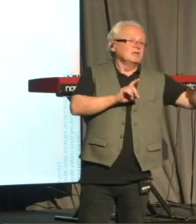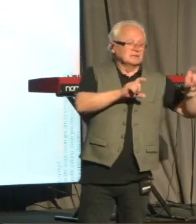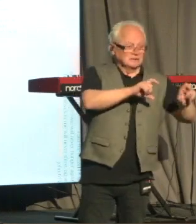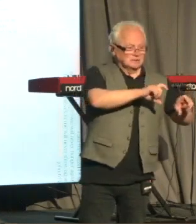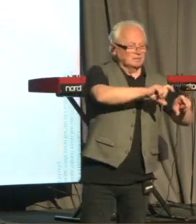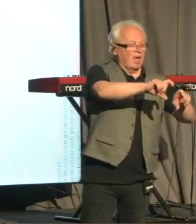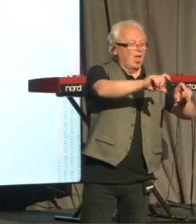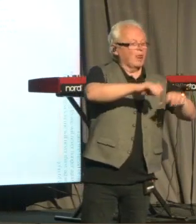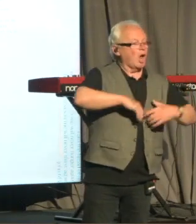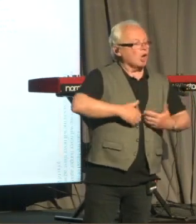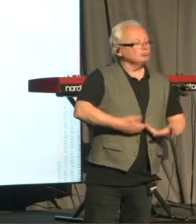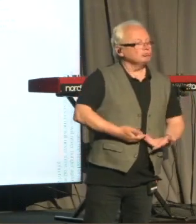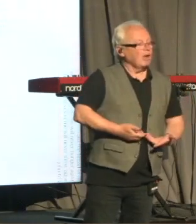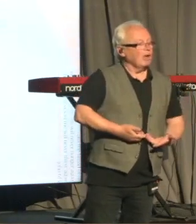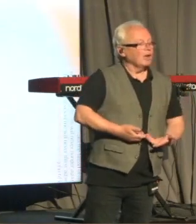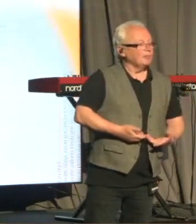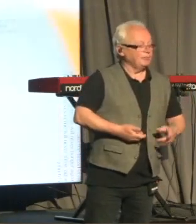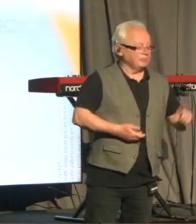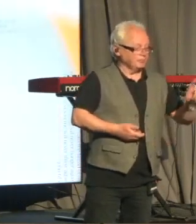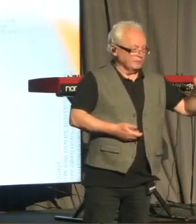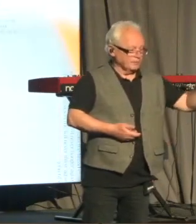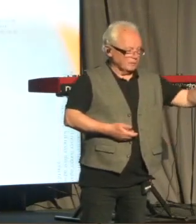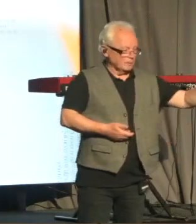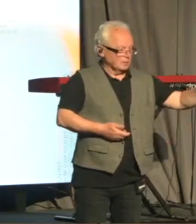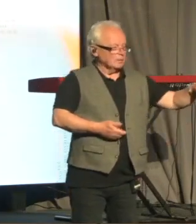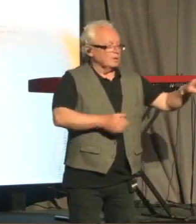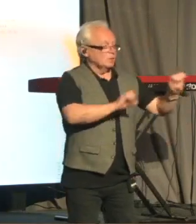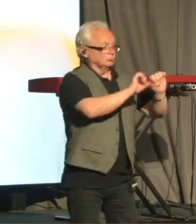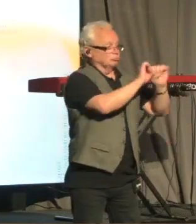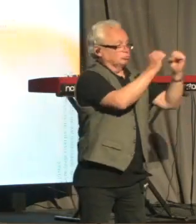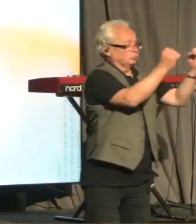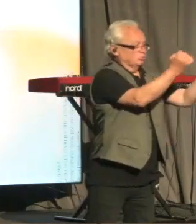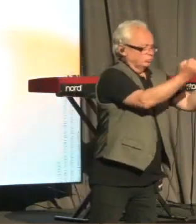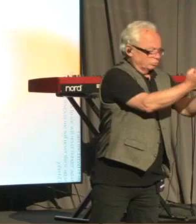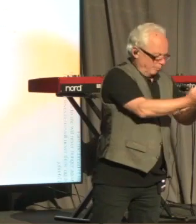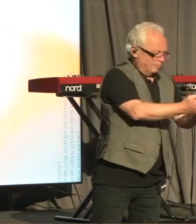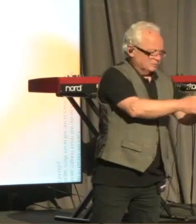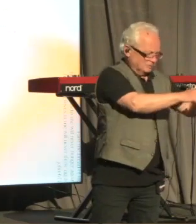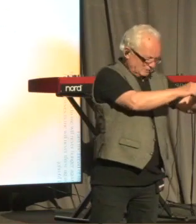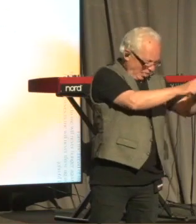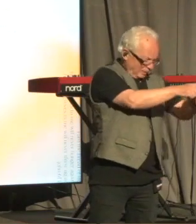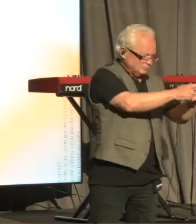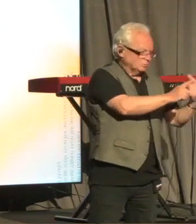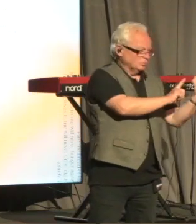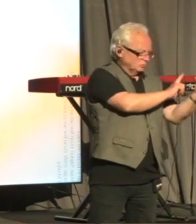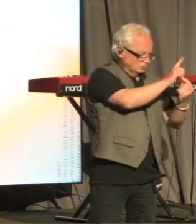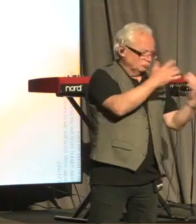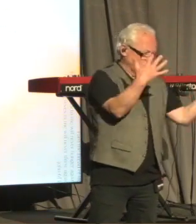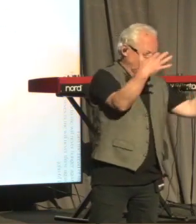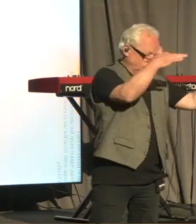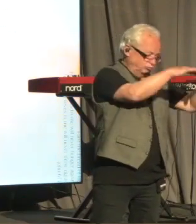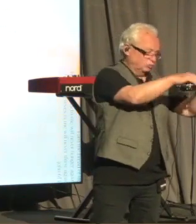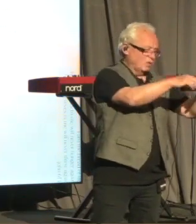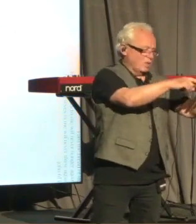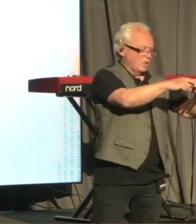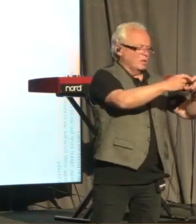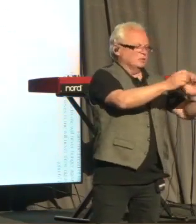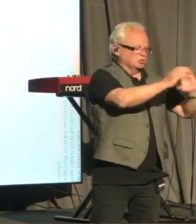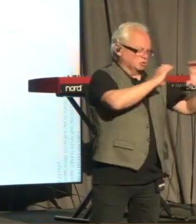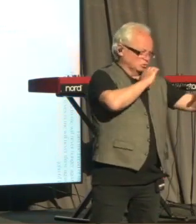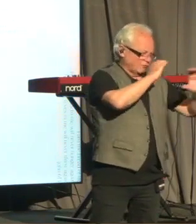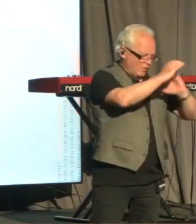This conversation continues on, back and forward, back and forward. And the crowd at this point, it says they are